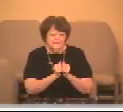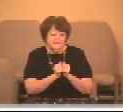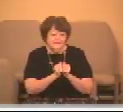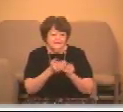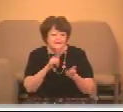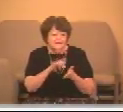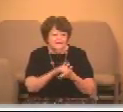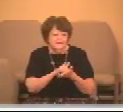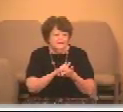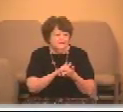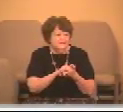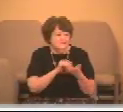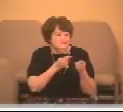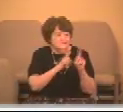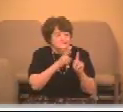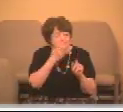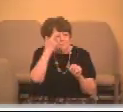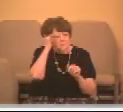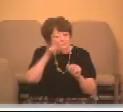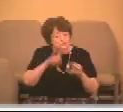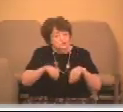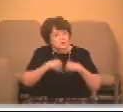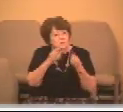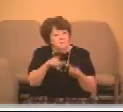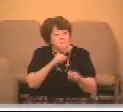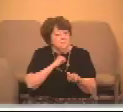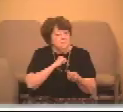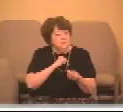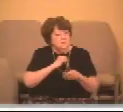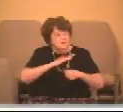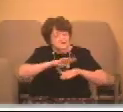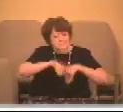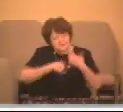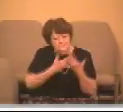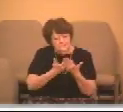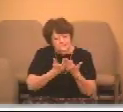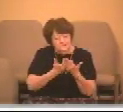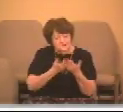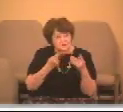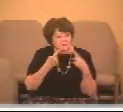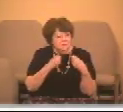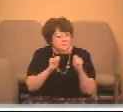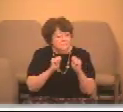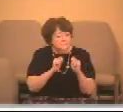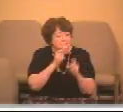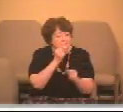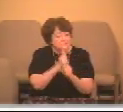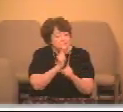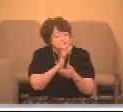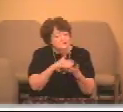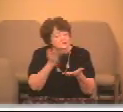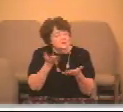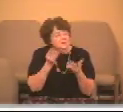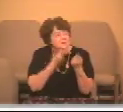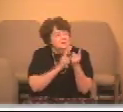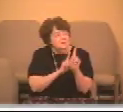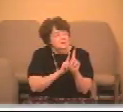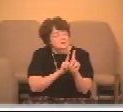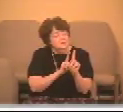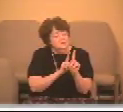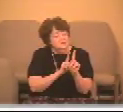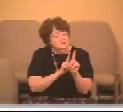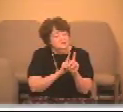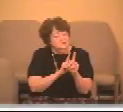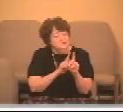from having given yourself so completely to try to get something to happen and only to be met